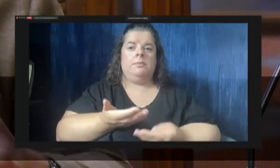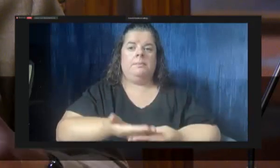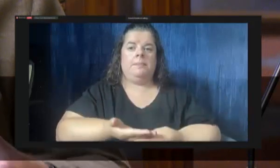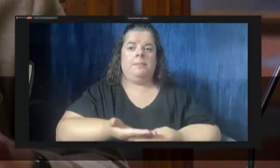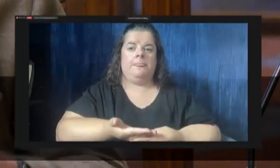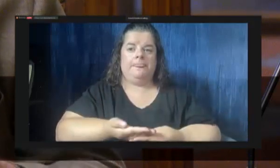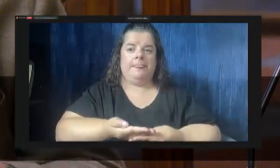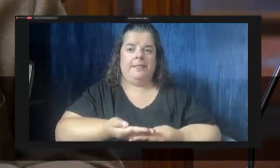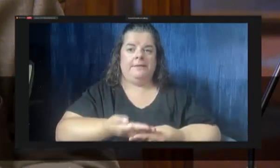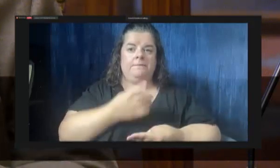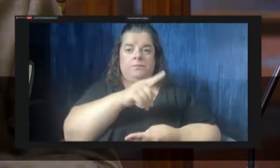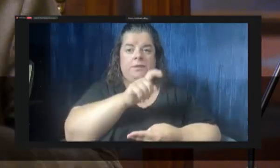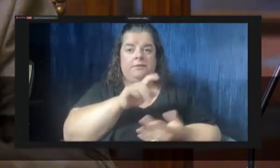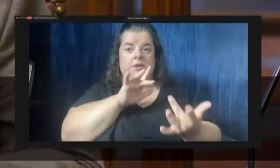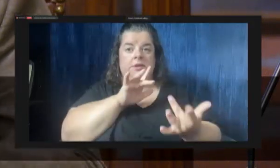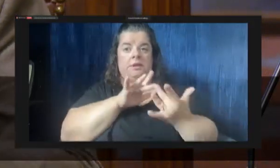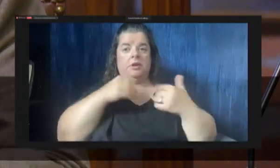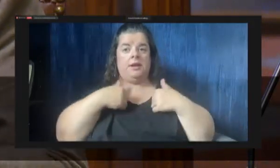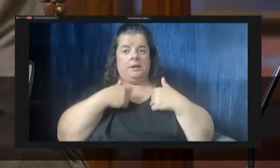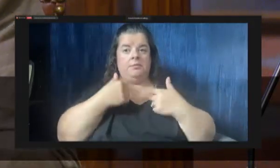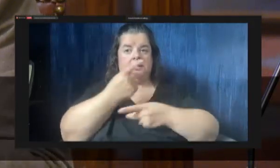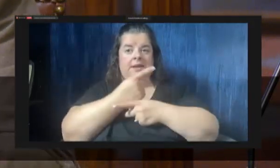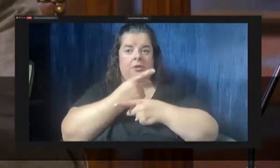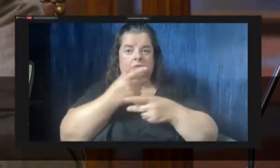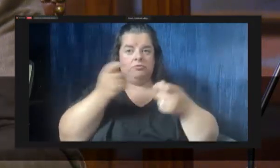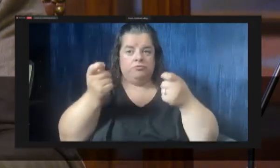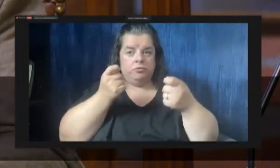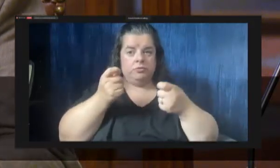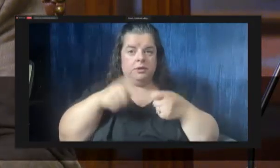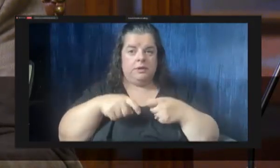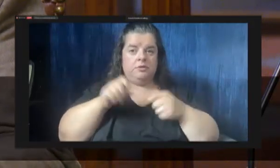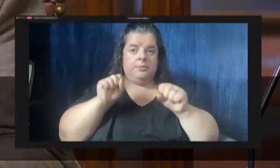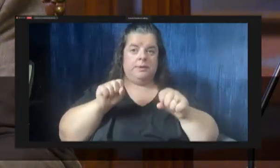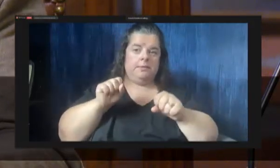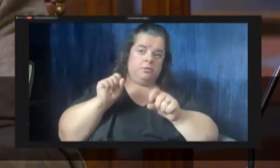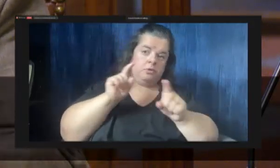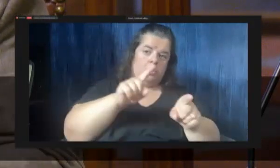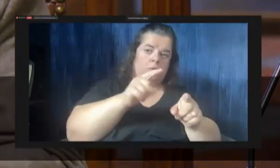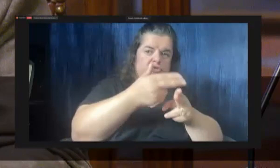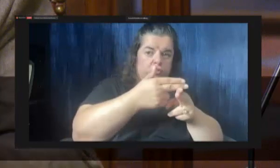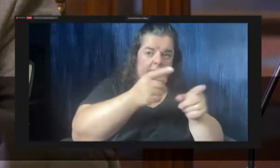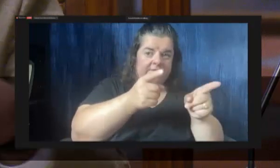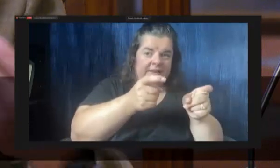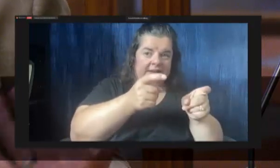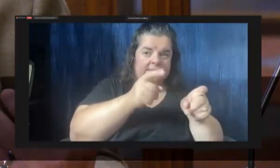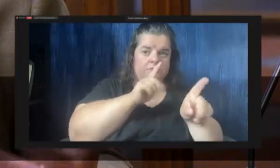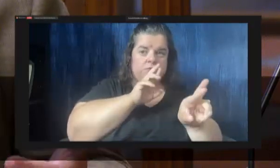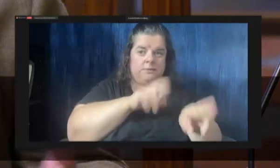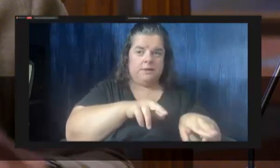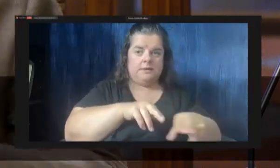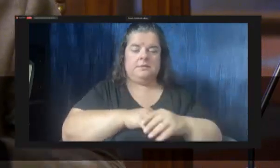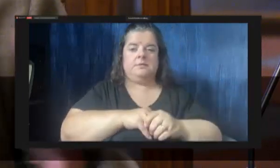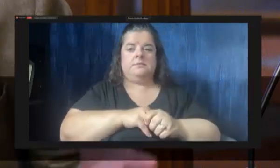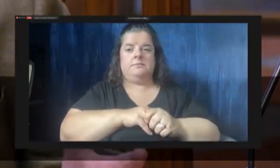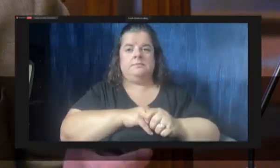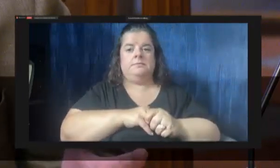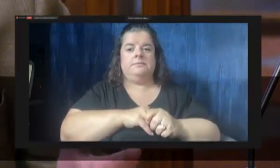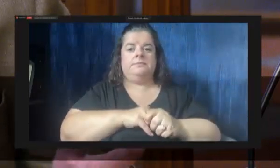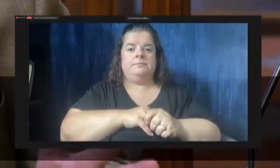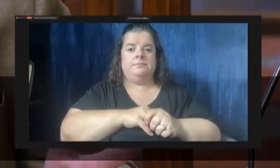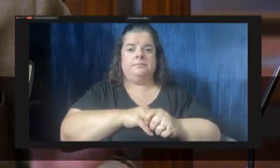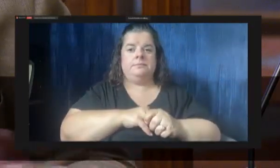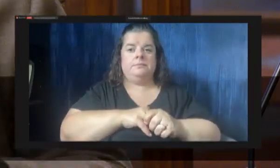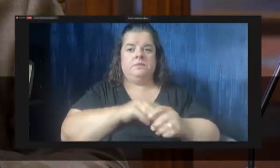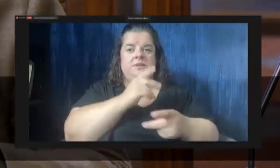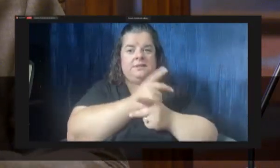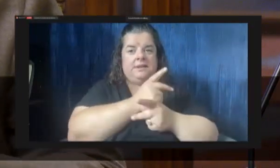they have to contact animal care and control, and animal control has to be able to come out in a short period of time to come out and deal with that animal, however that